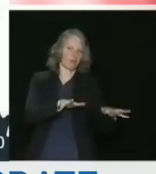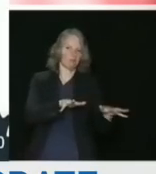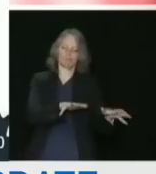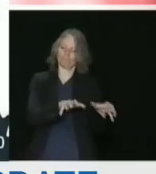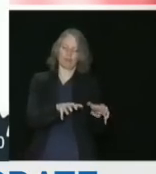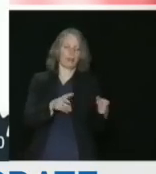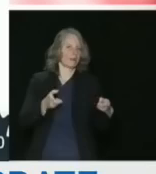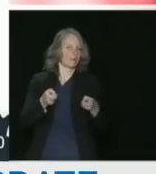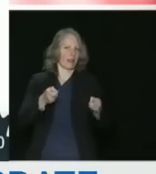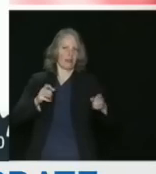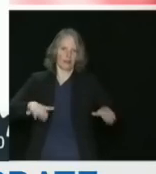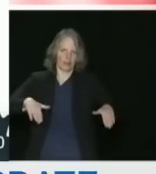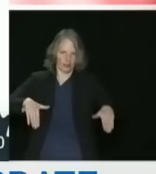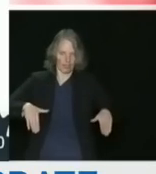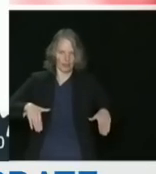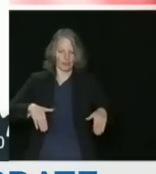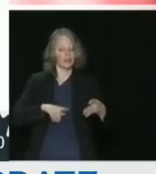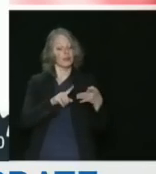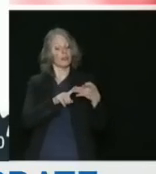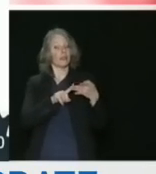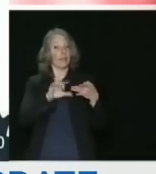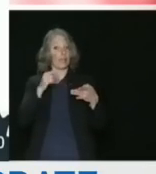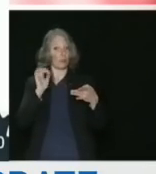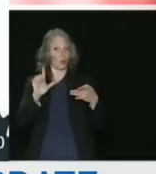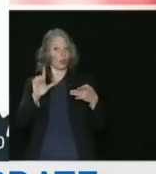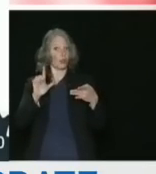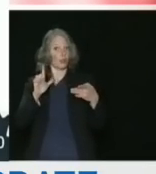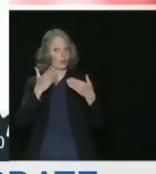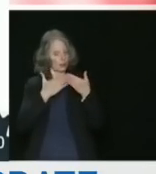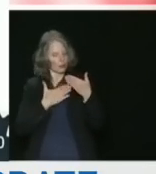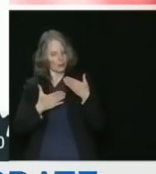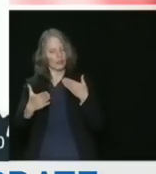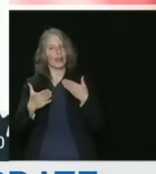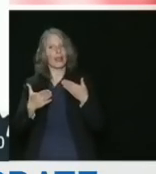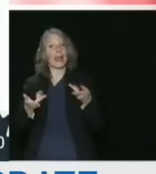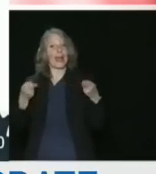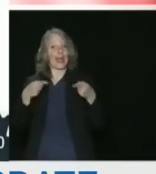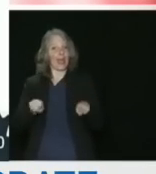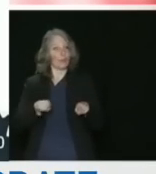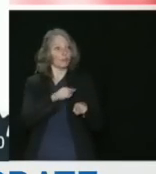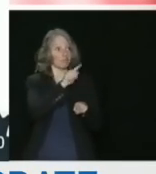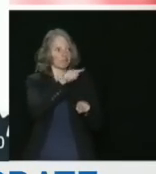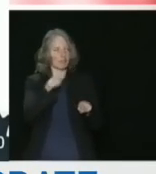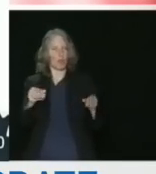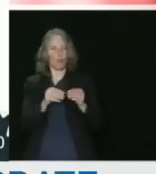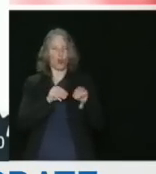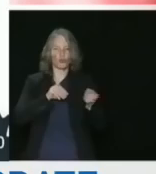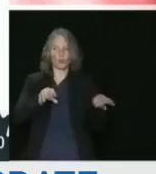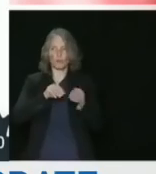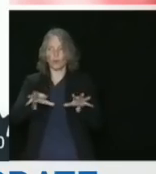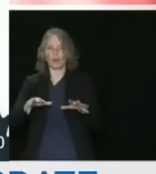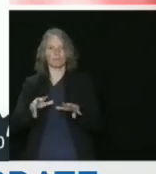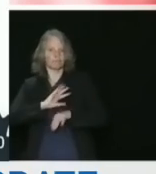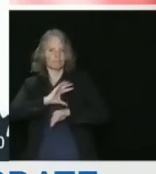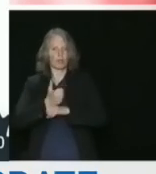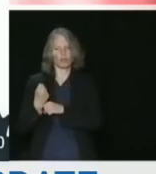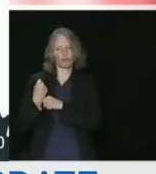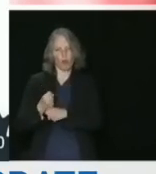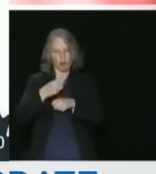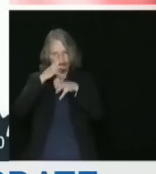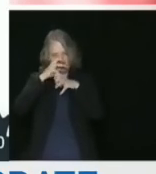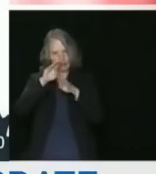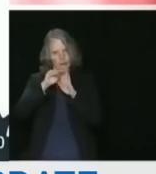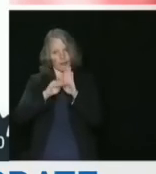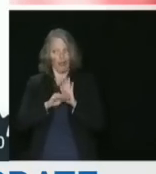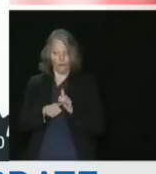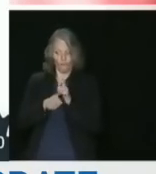that environ, time. alors que Since les about restrictions dans mid-April, les régions à forte as incidence ont restrictions commencé à in prendre high effet, incidence les areas premières began to données de take effect, surveillance, les points